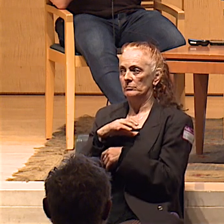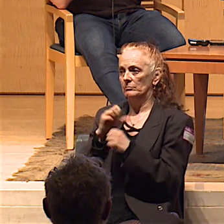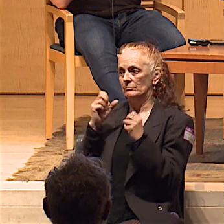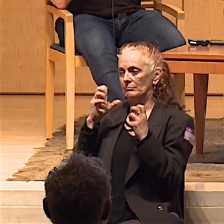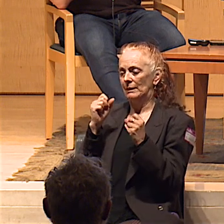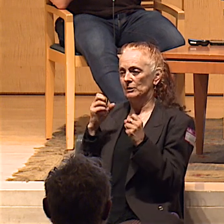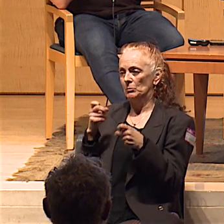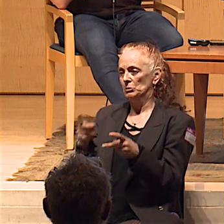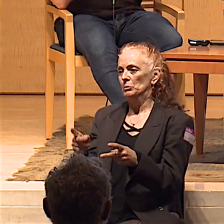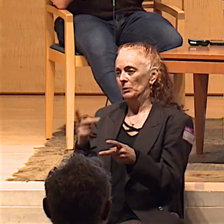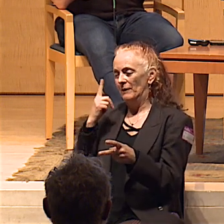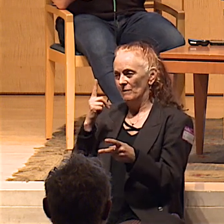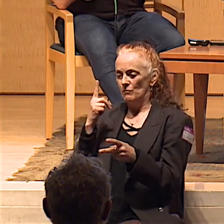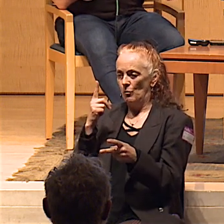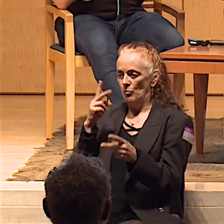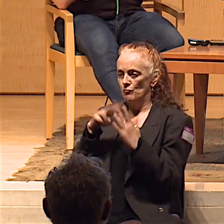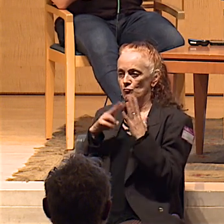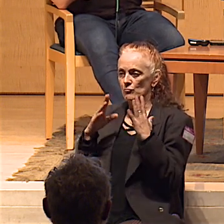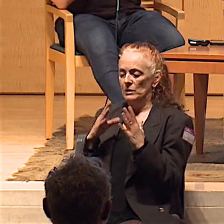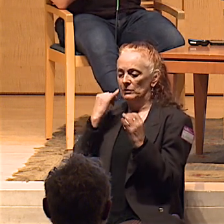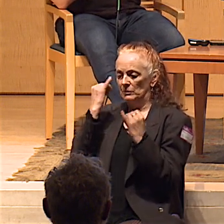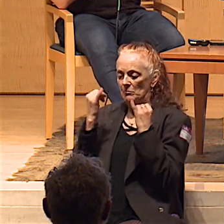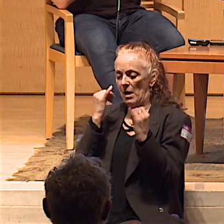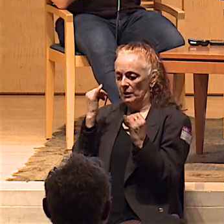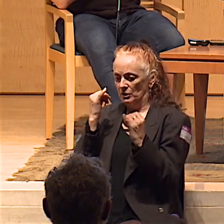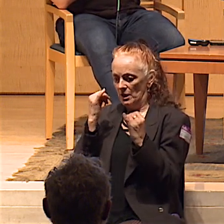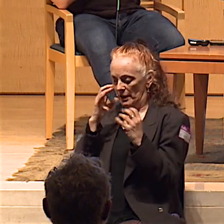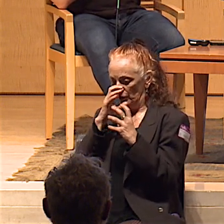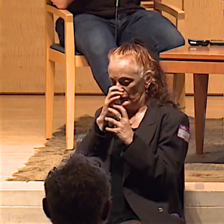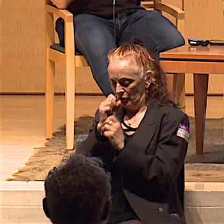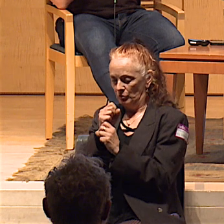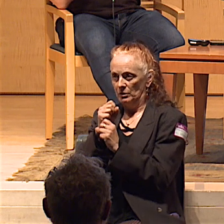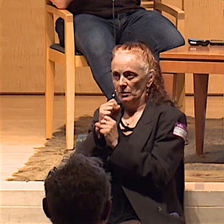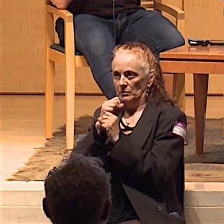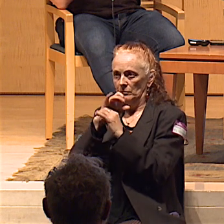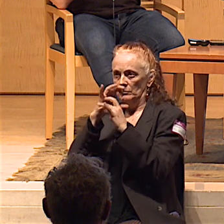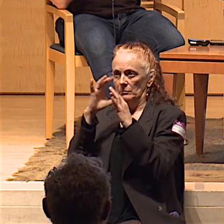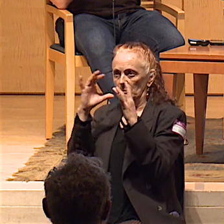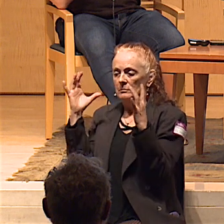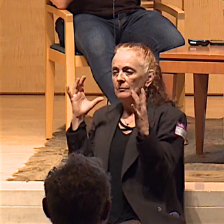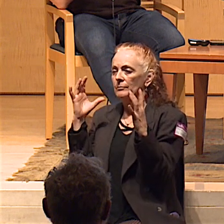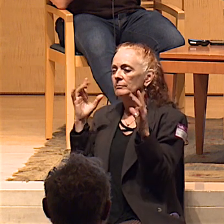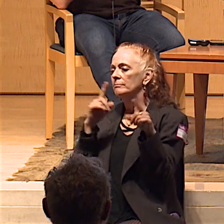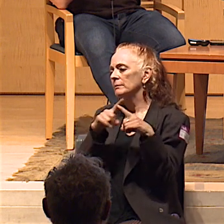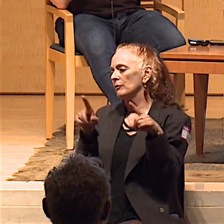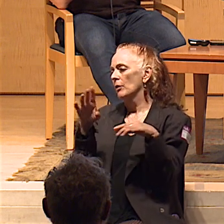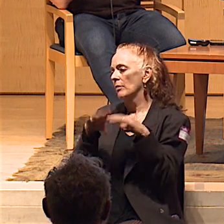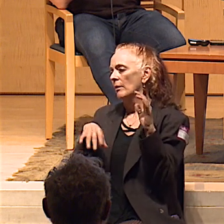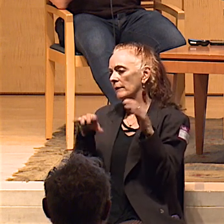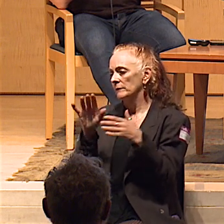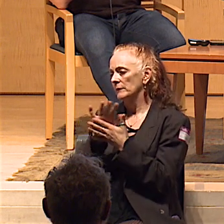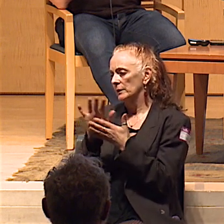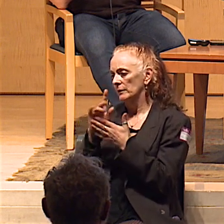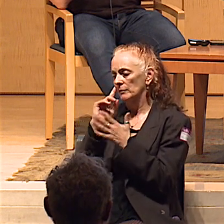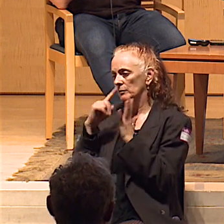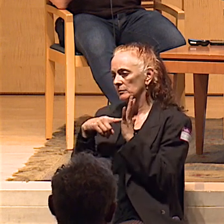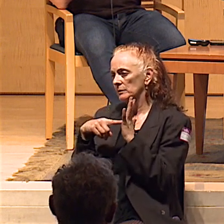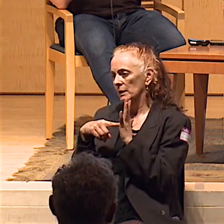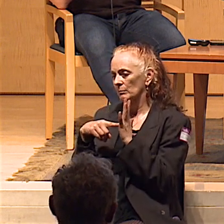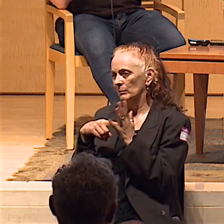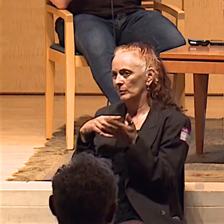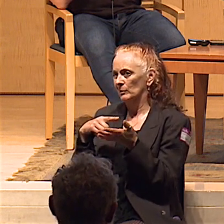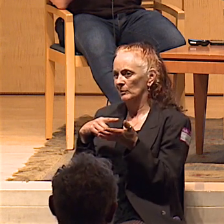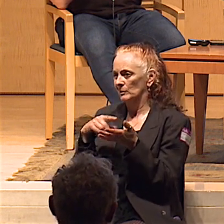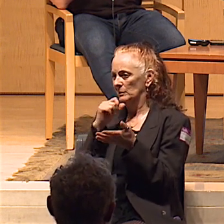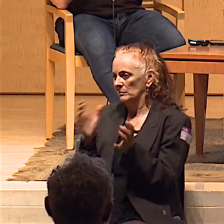erotic imagination of the reader to sort of engage with what's in front of them, right? In a way that's not true with filmic porn, for example, where you're not encouraged to